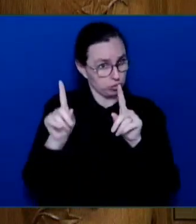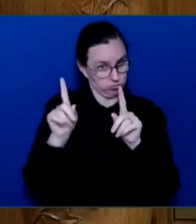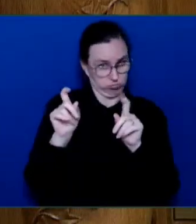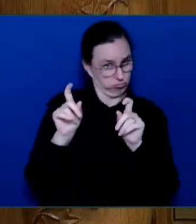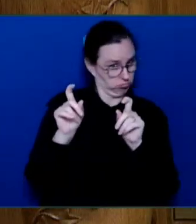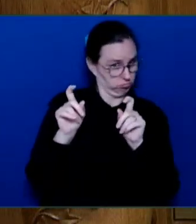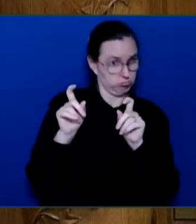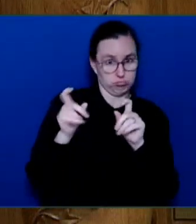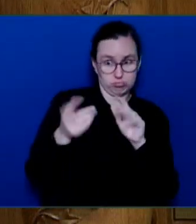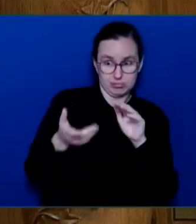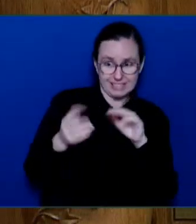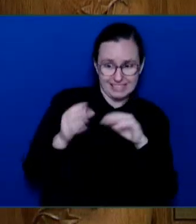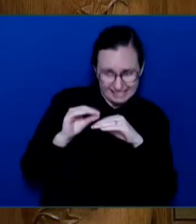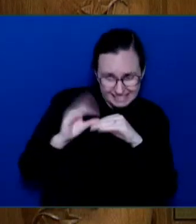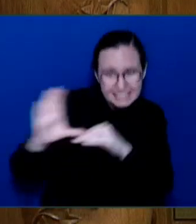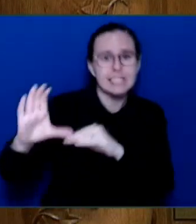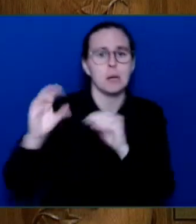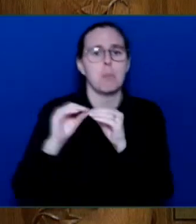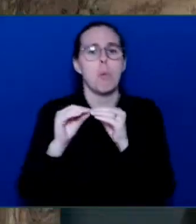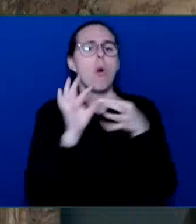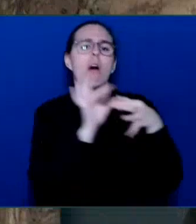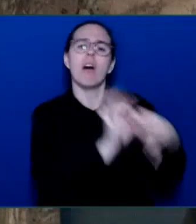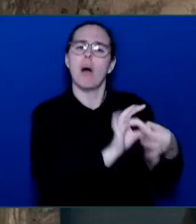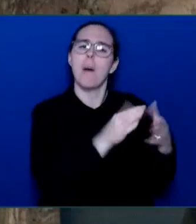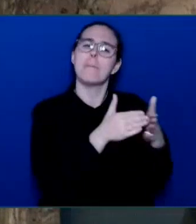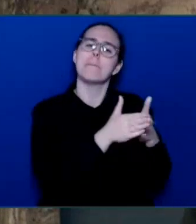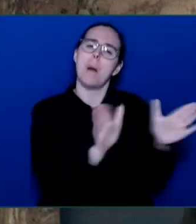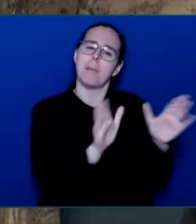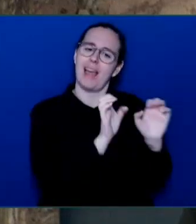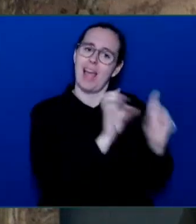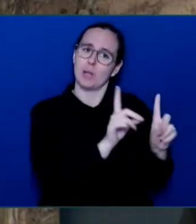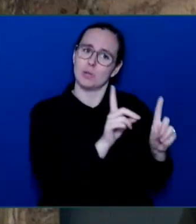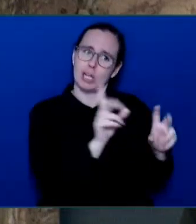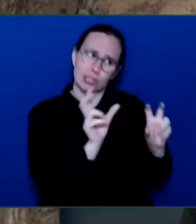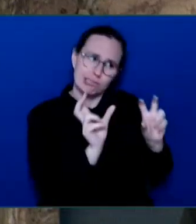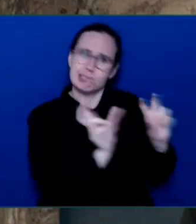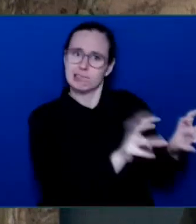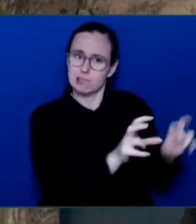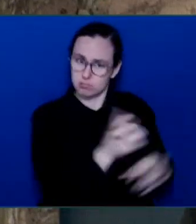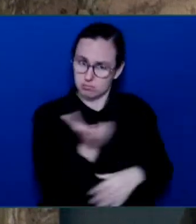Education. Thank you, Mr. Speaker, and I would like to thank the member for the question.